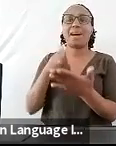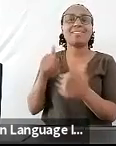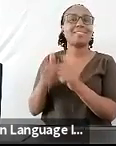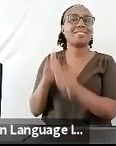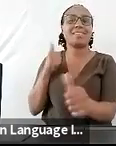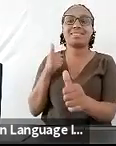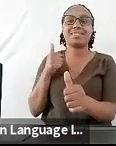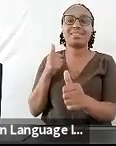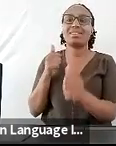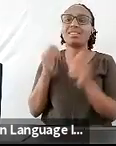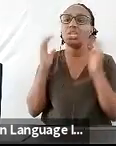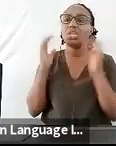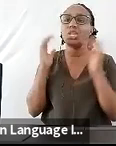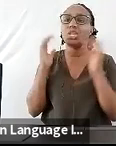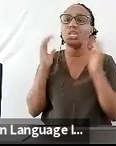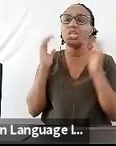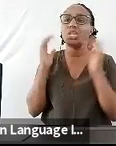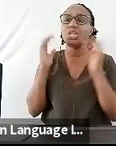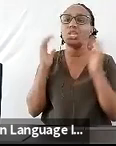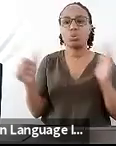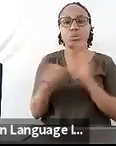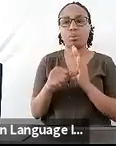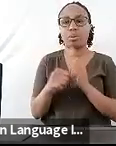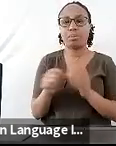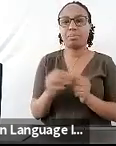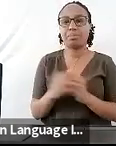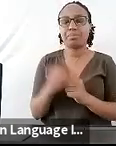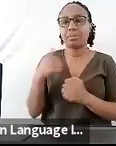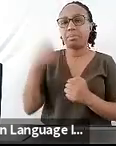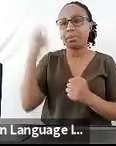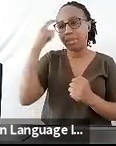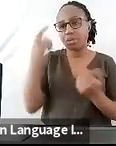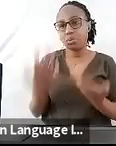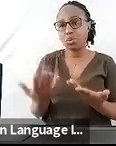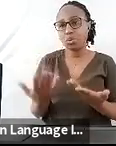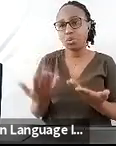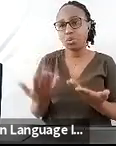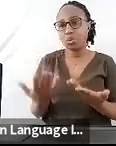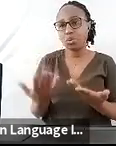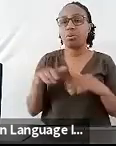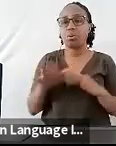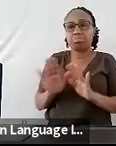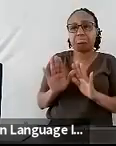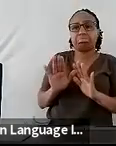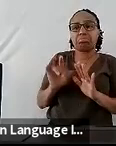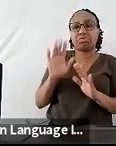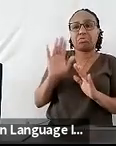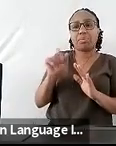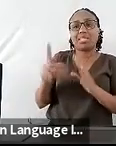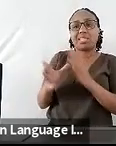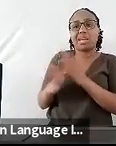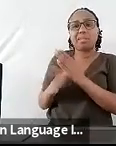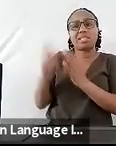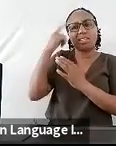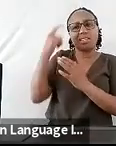And I think that people walk away from these embassies thinking that something's wrong with them. Yeah. I've been